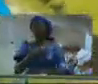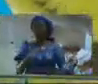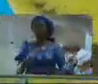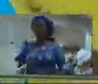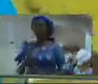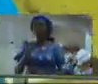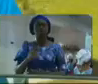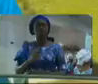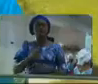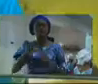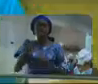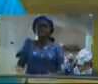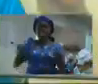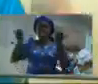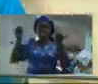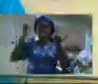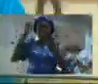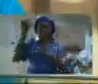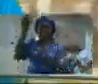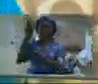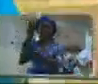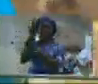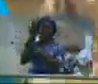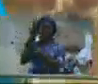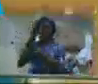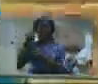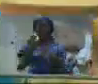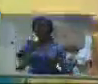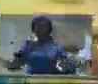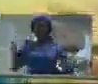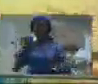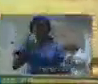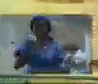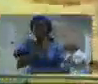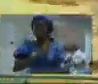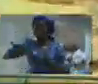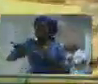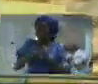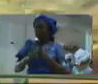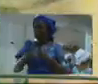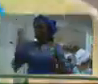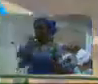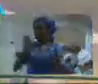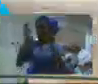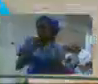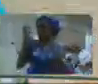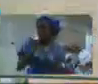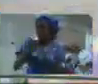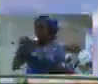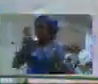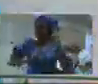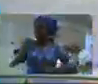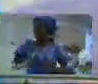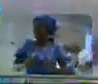When he lifted up his hands, the children of Israel began to win. When his hands went